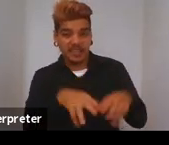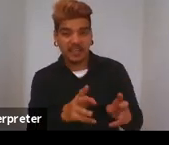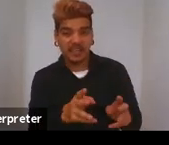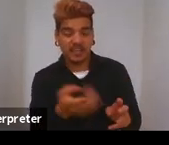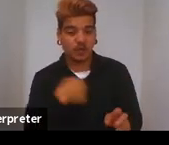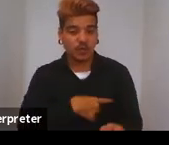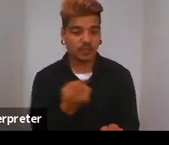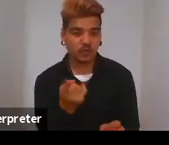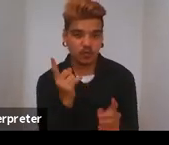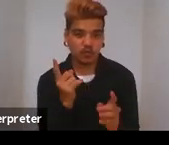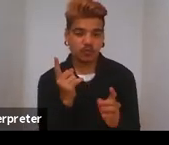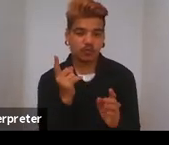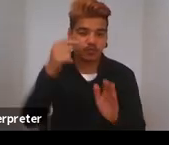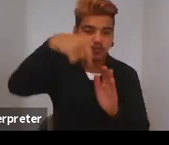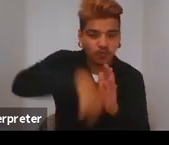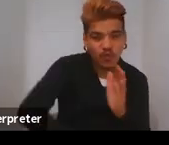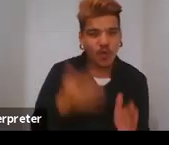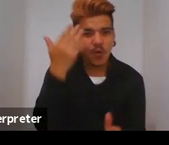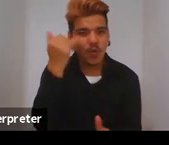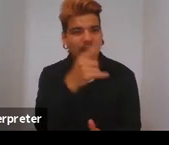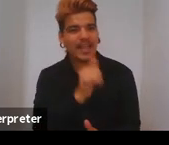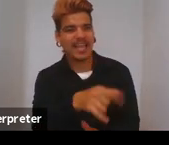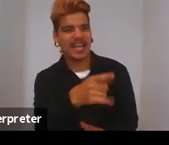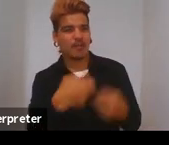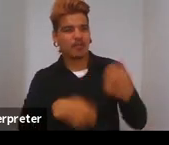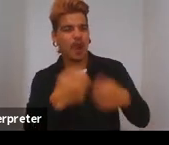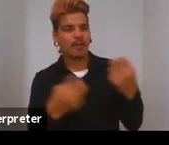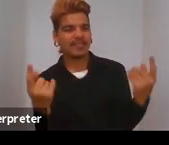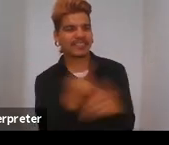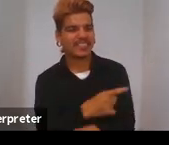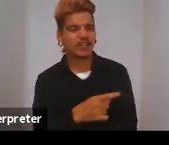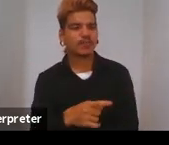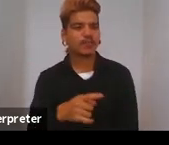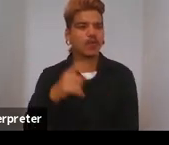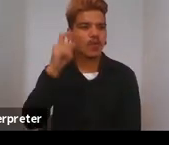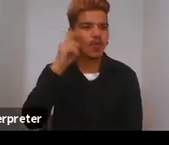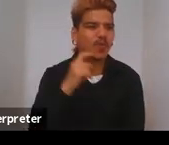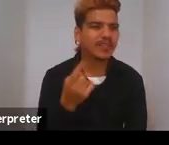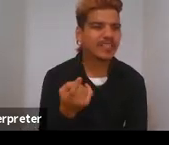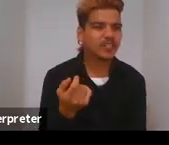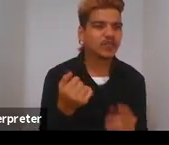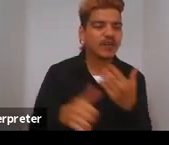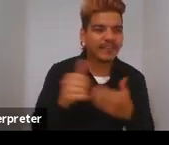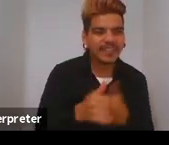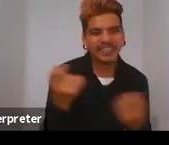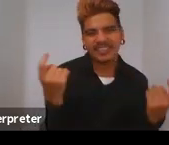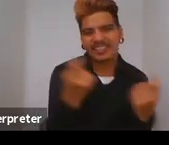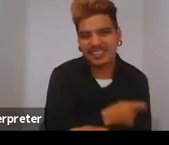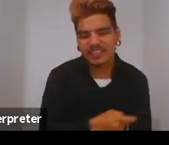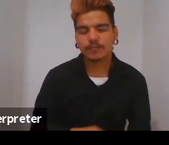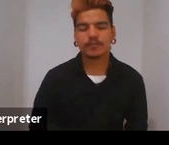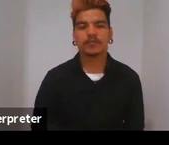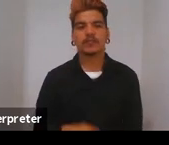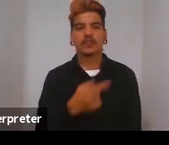dive into why this issue is so complex, why sexual violence is such a complex issue. And I hope